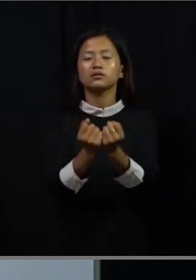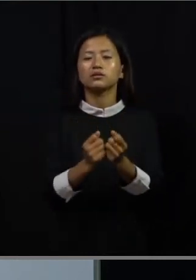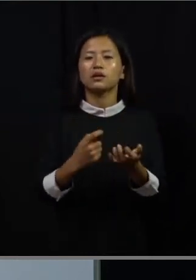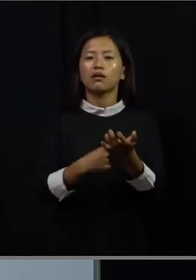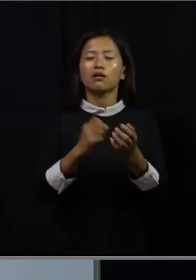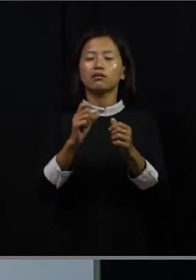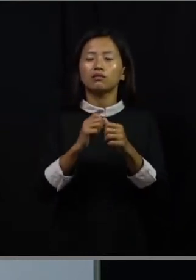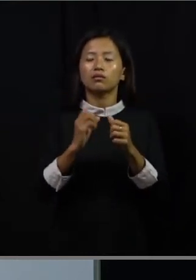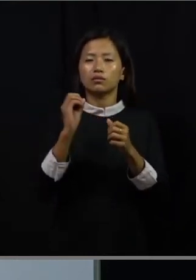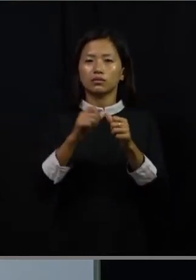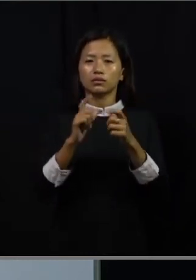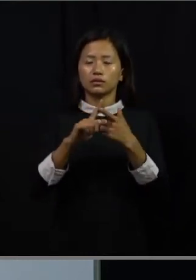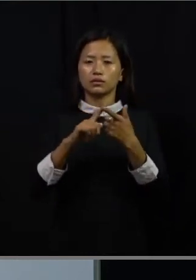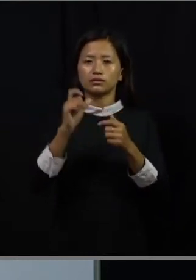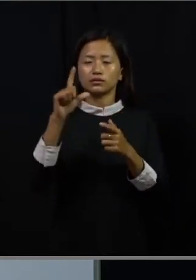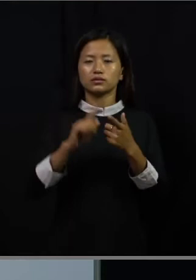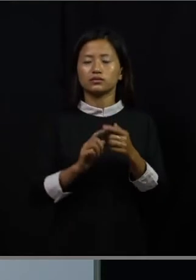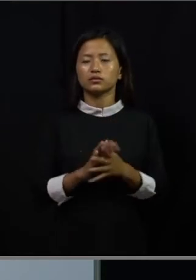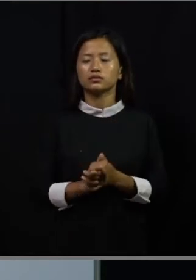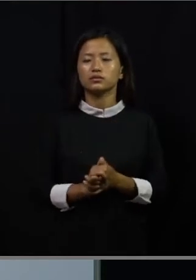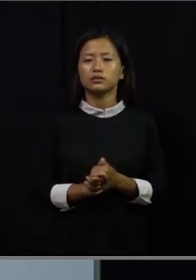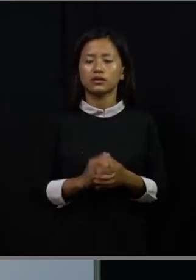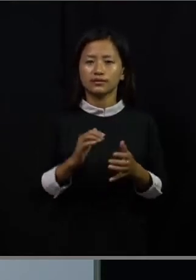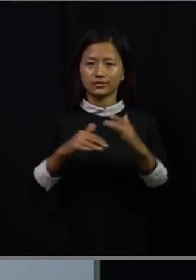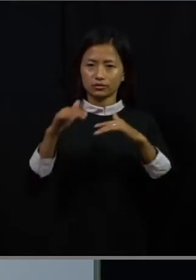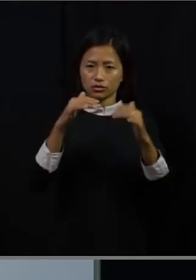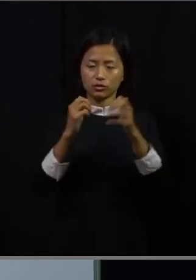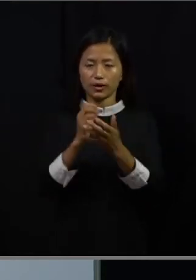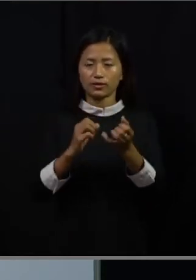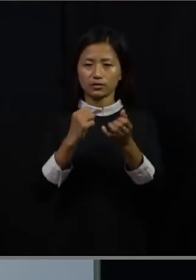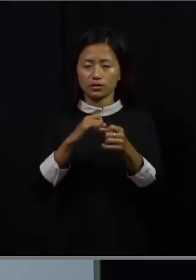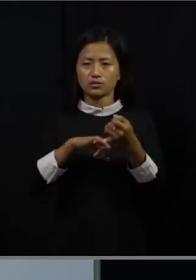What role does it play in the society? The functions, the structure of the